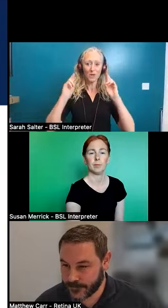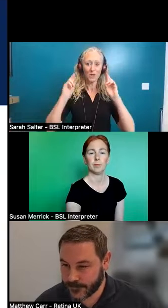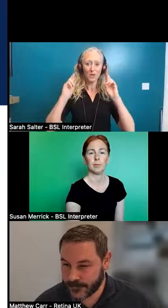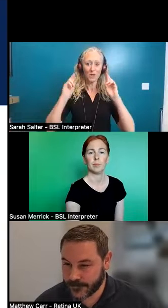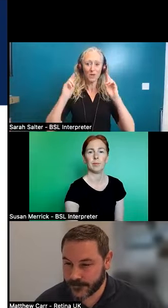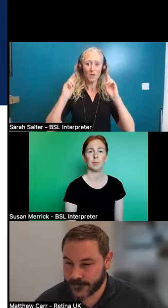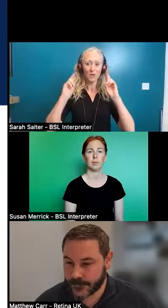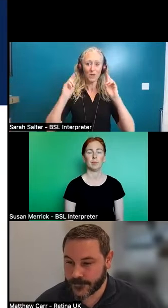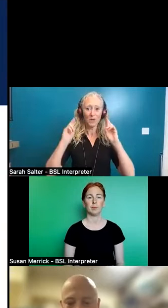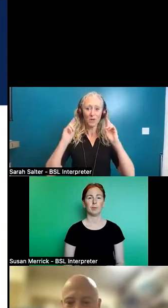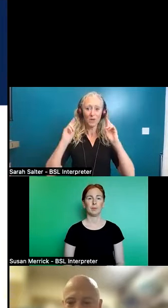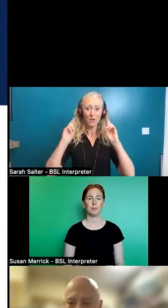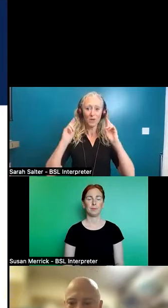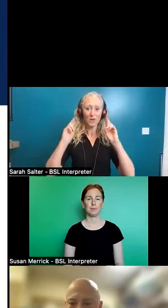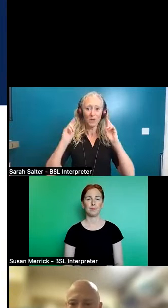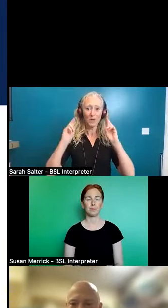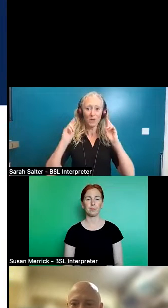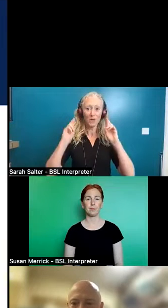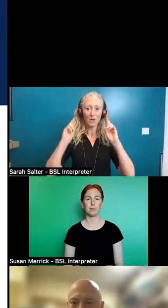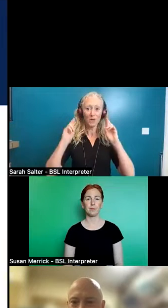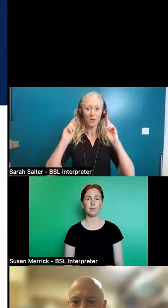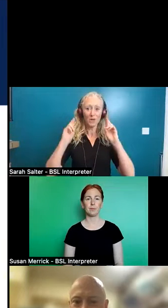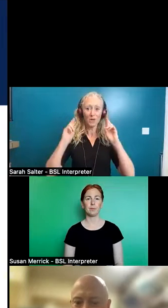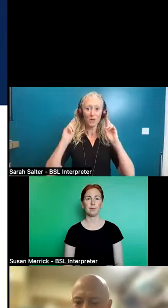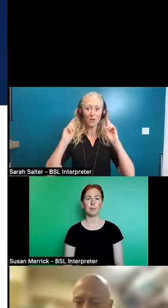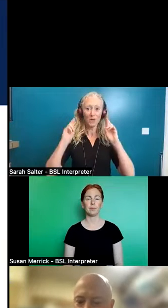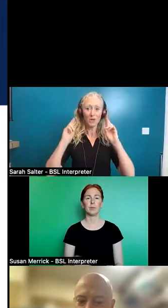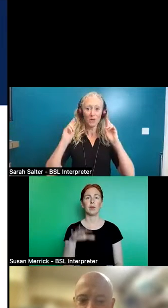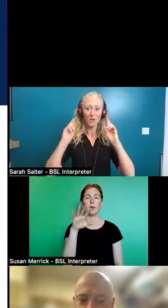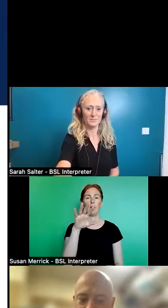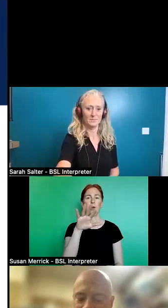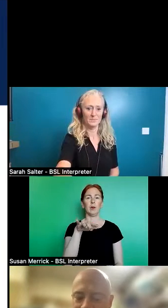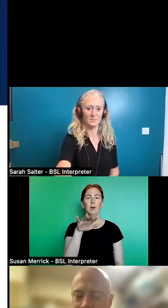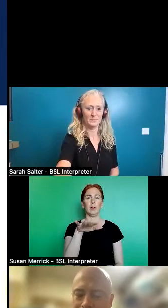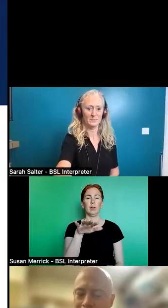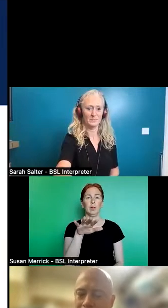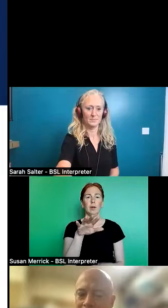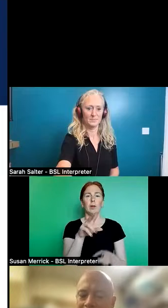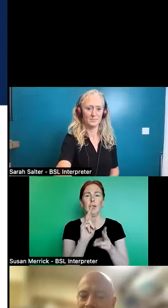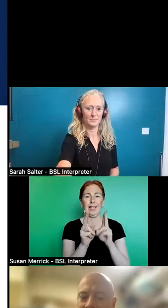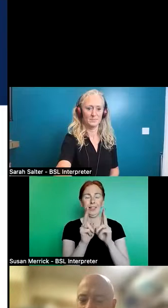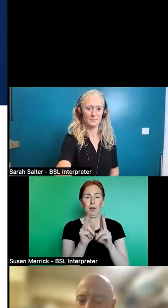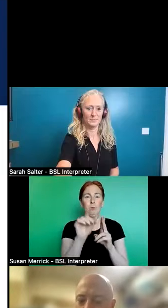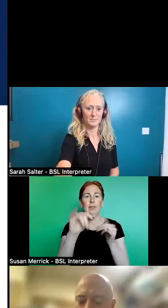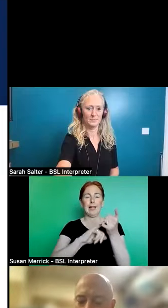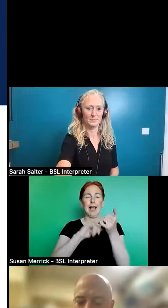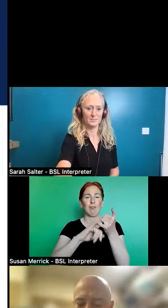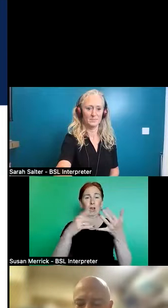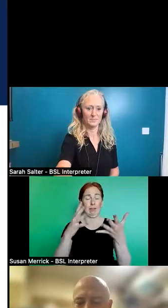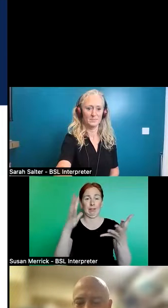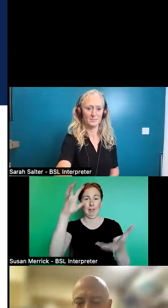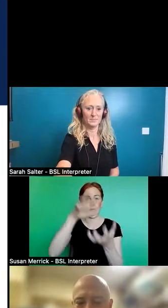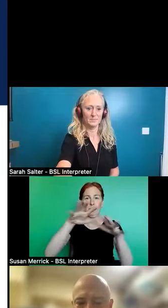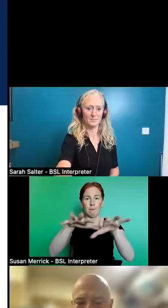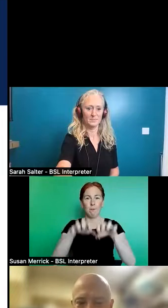thanks to Matt and my thanks to Chloe actually for inviting me to speak to you all this evening. And I'm aware